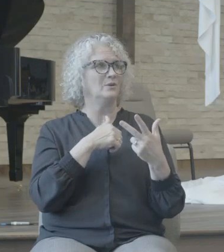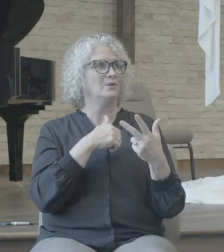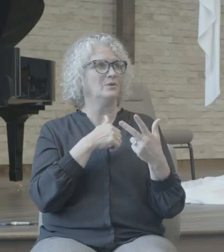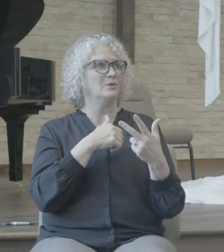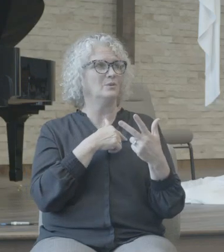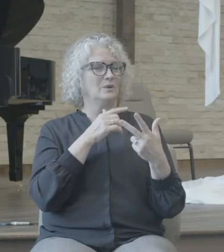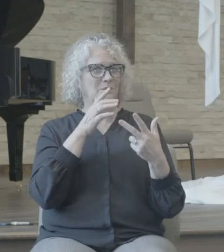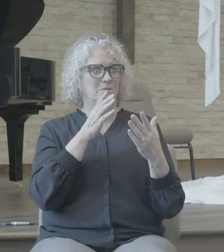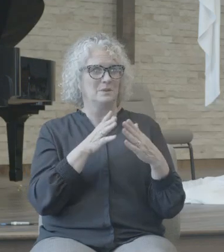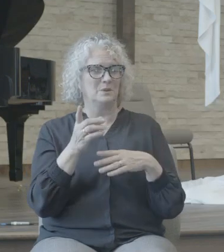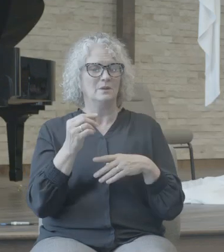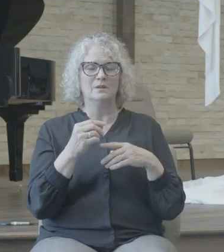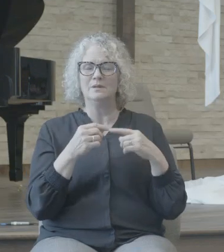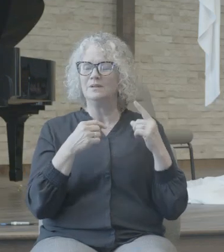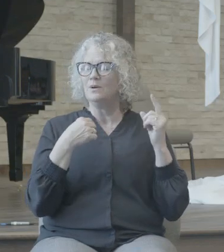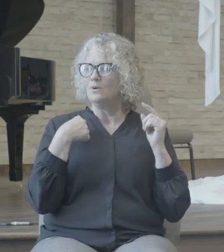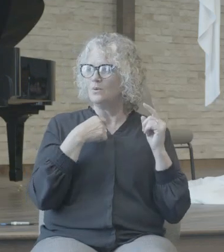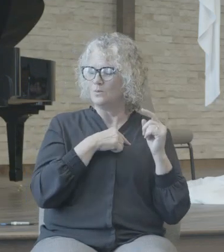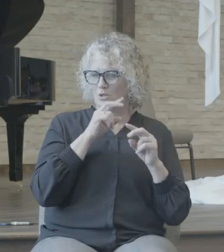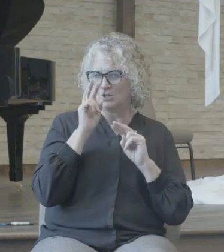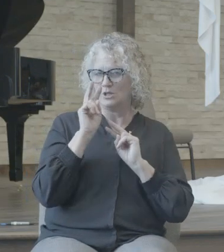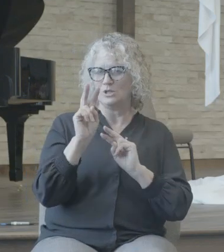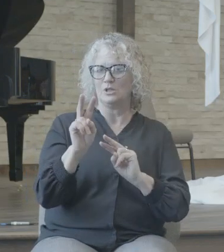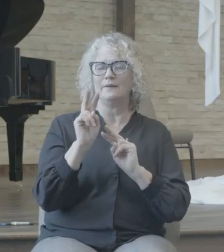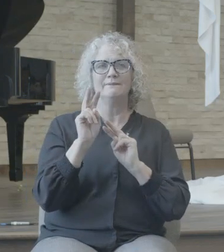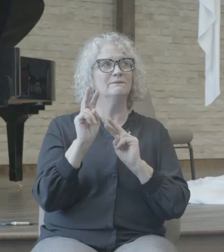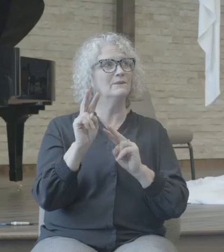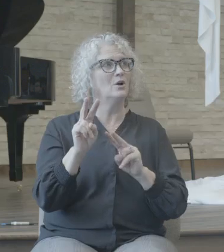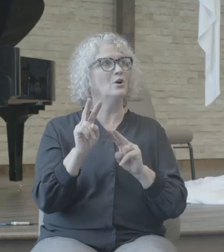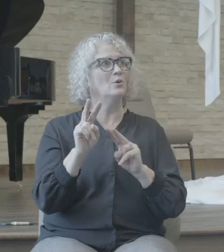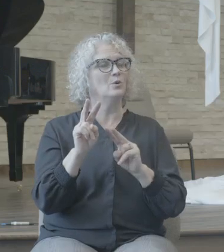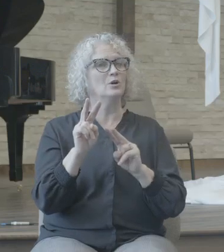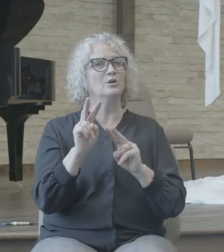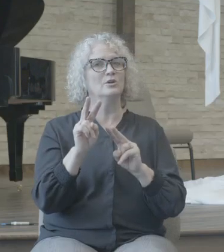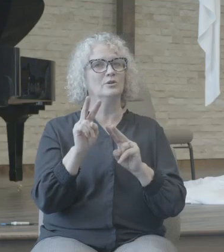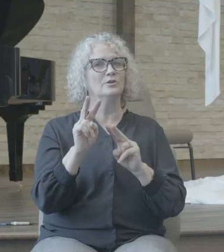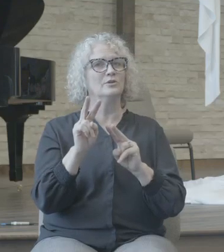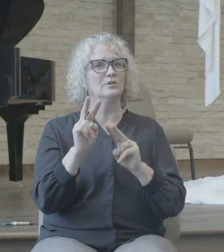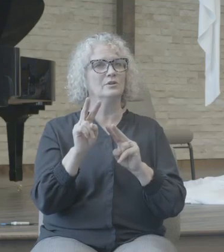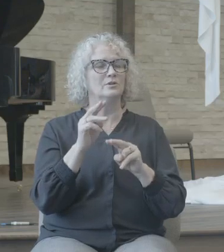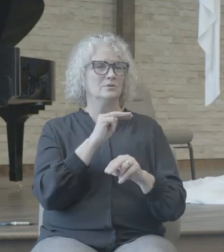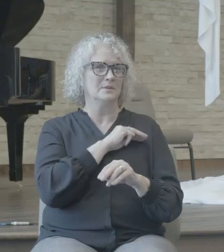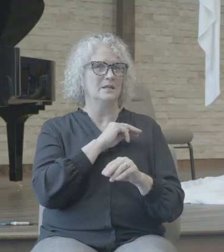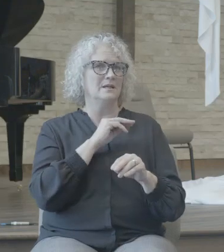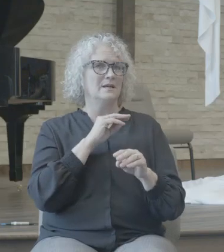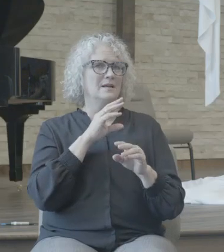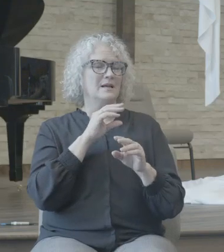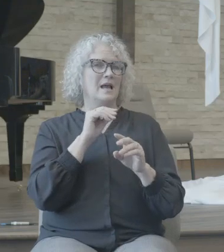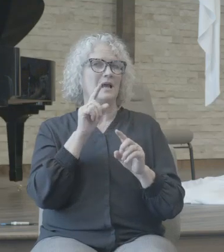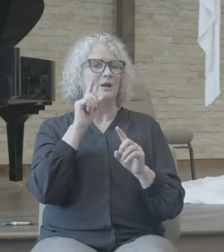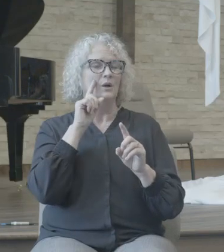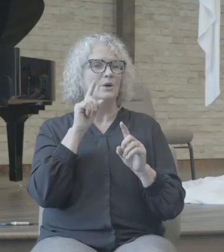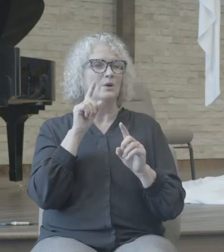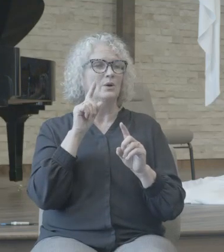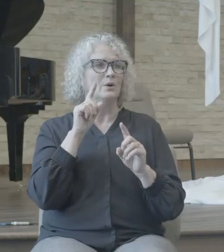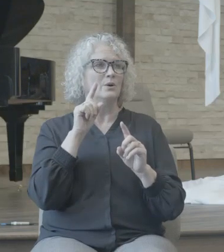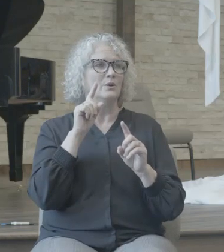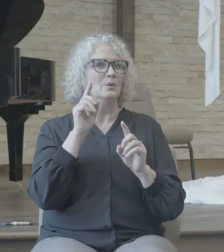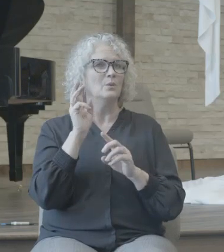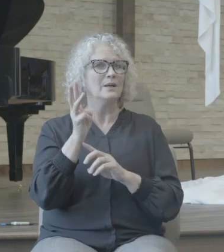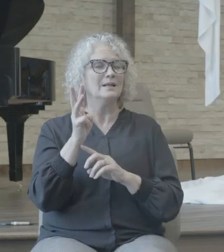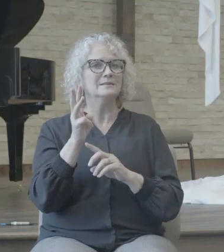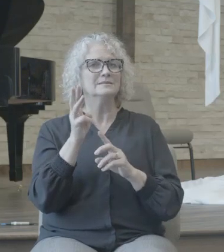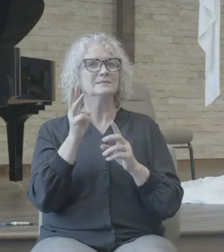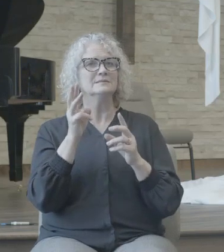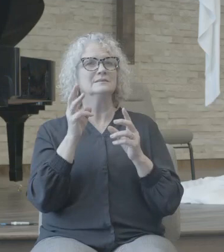We're very much both looking forward to growing in our faith, like he mentioned, and with the students. And we get to take 9 students with us this year. Half of